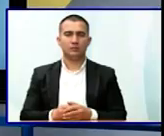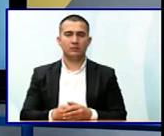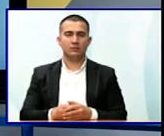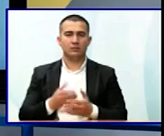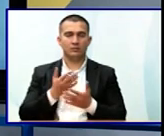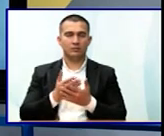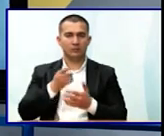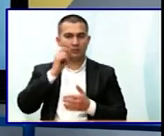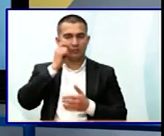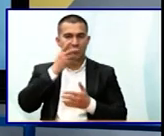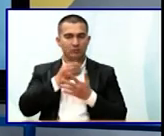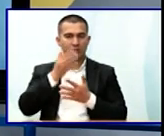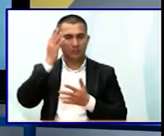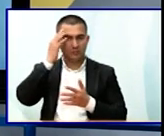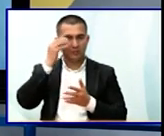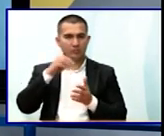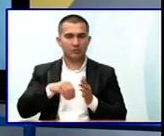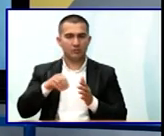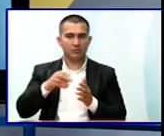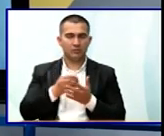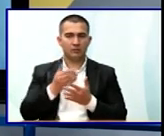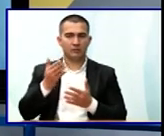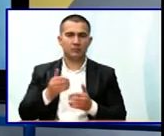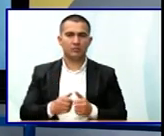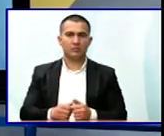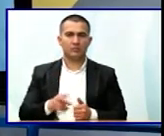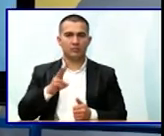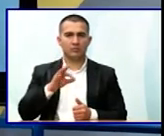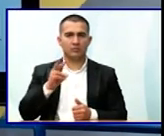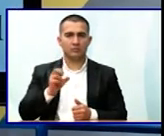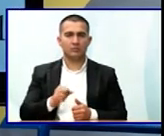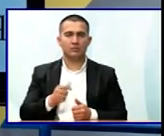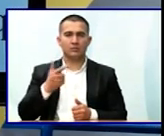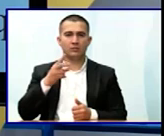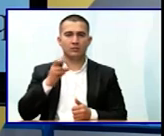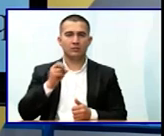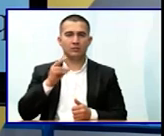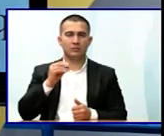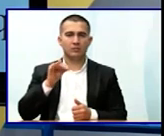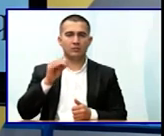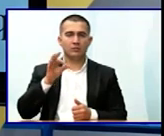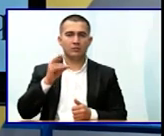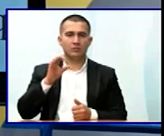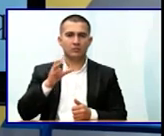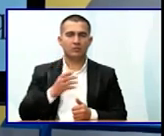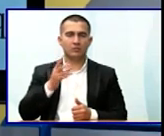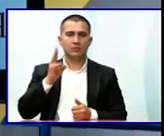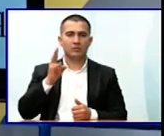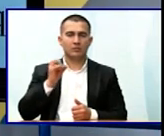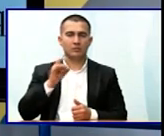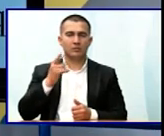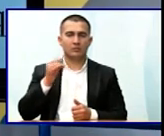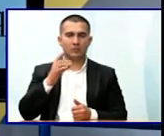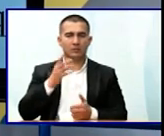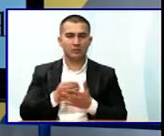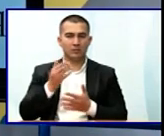Demak, piyoz boshidan ko'payadigan o'simliklarimizga lola, gladiolus, nargis kabilarni